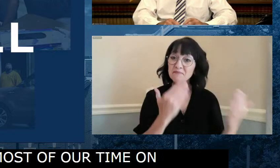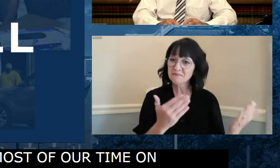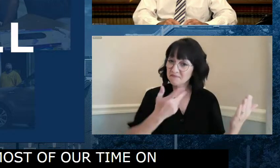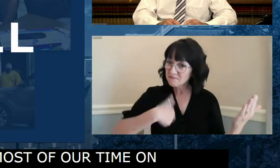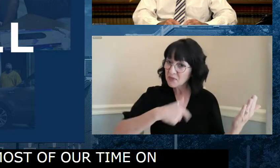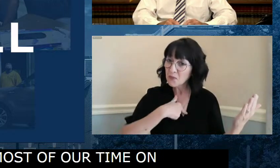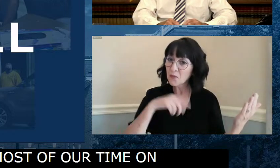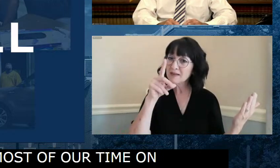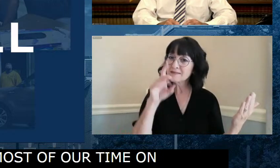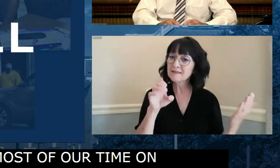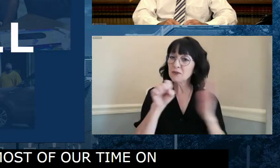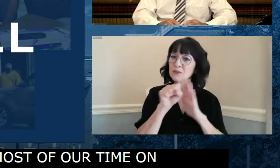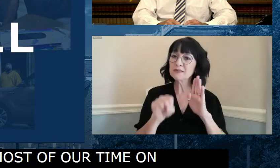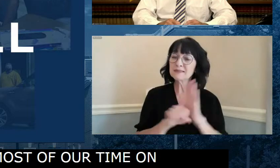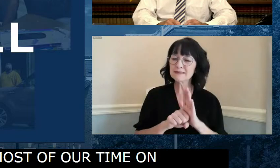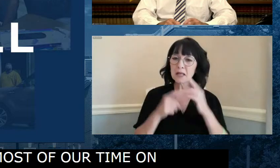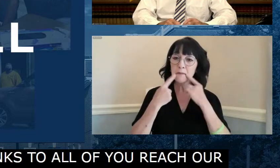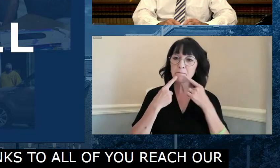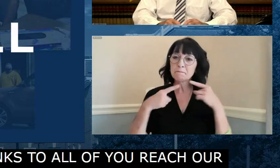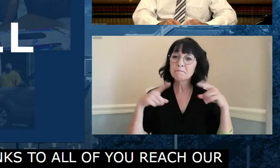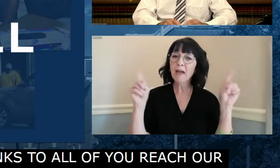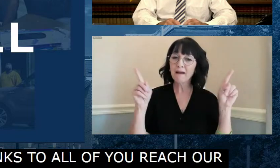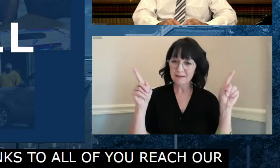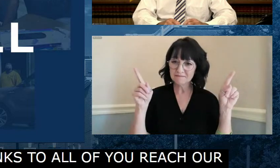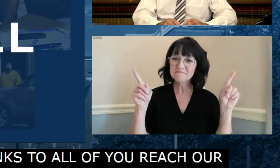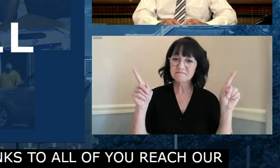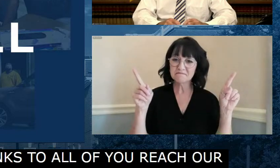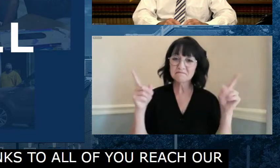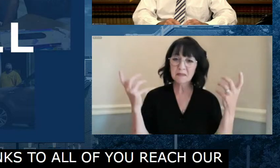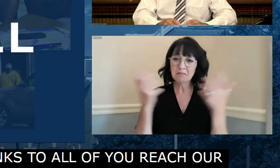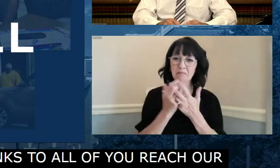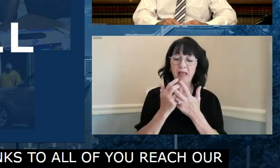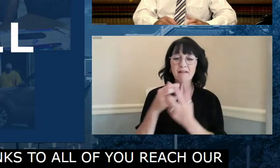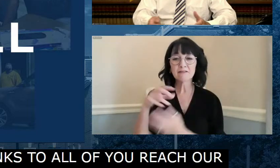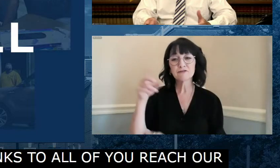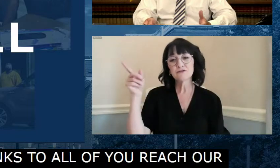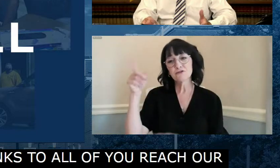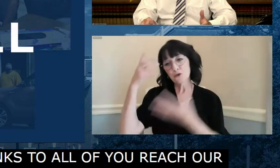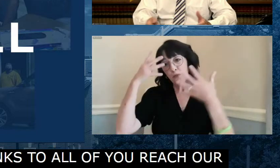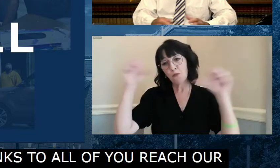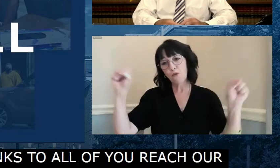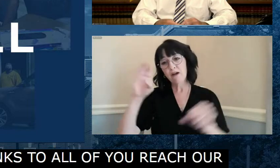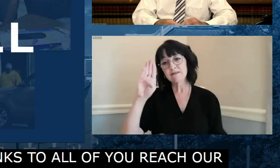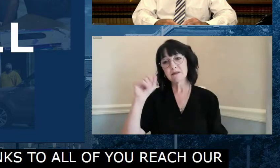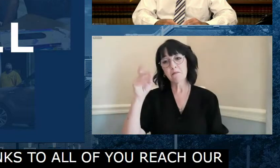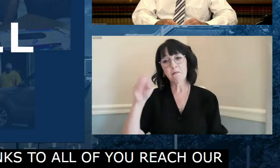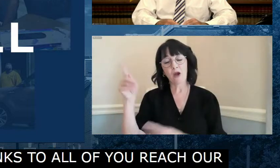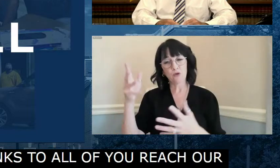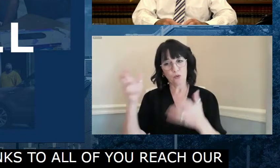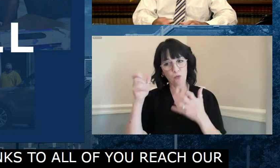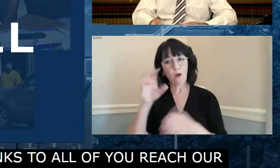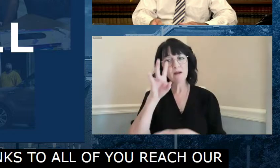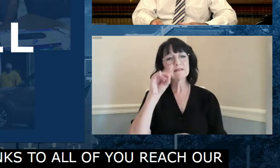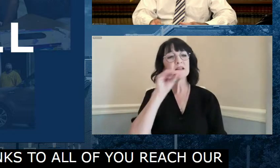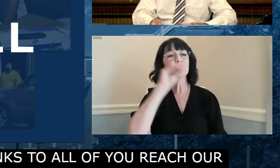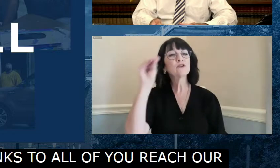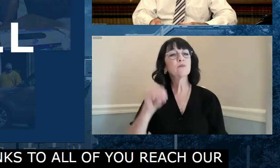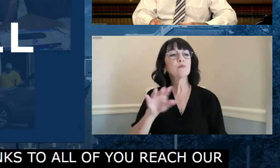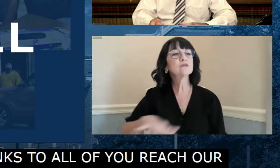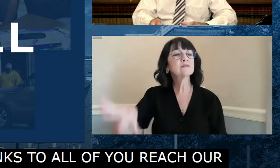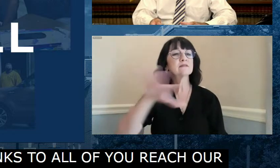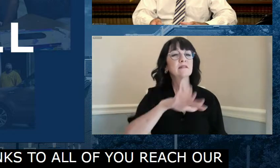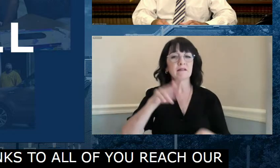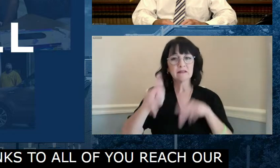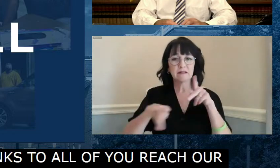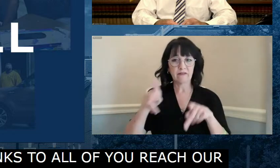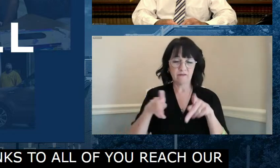of having at least 70% of adult Delawareans, 70% of Americans with at least one dose